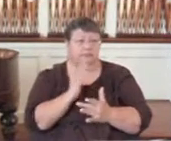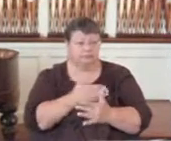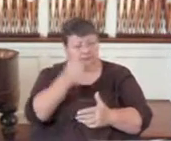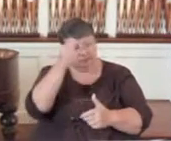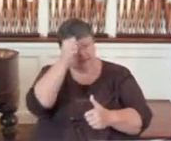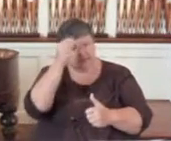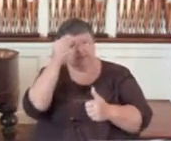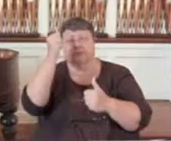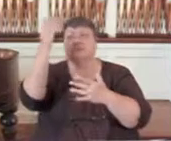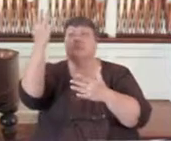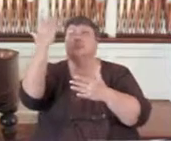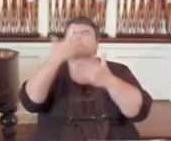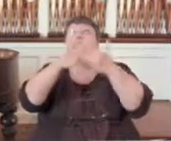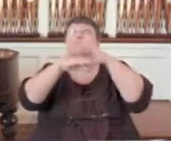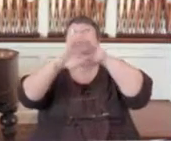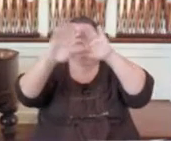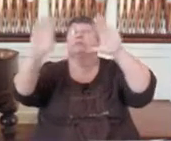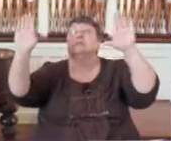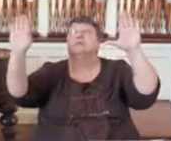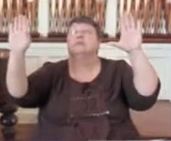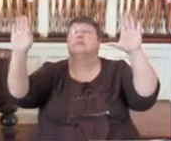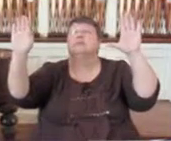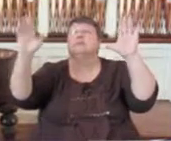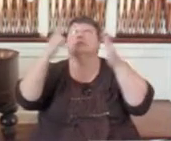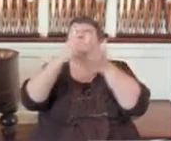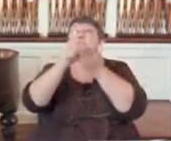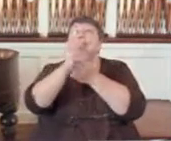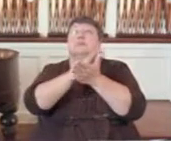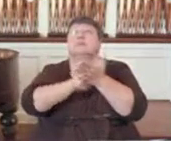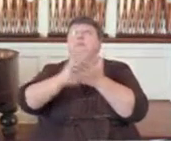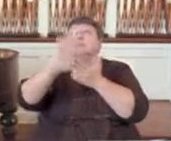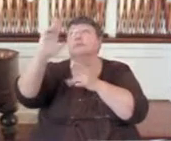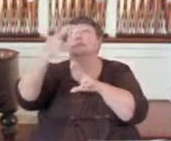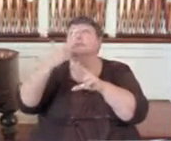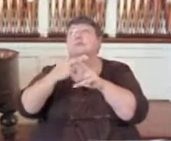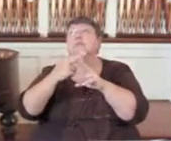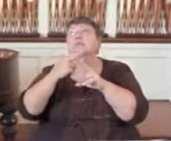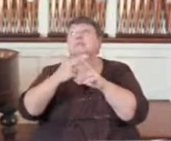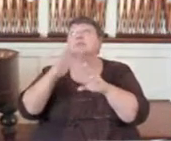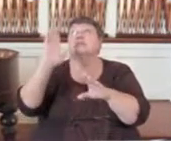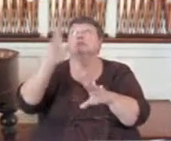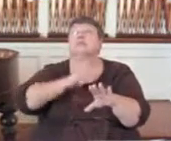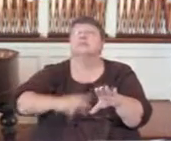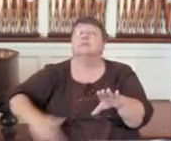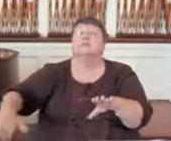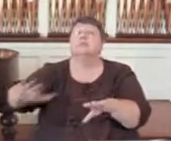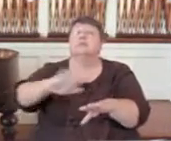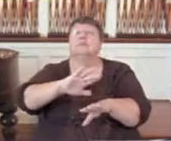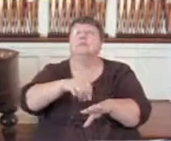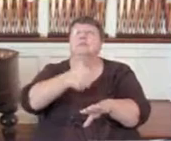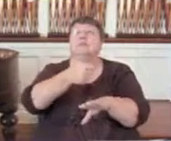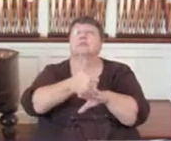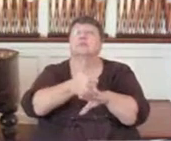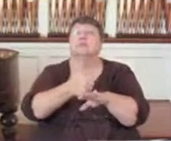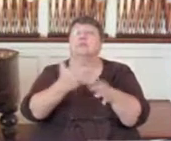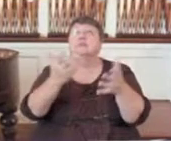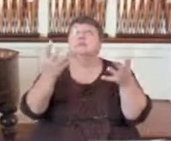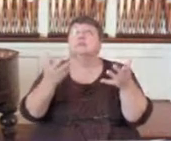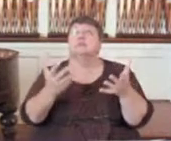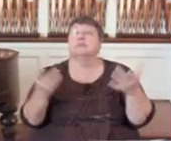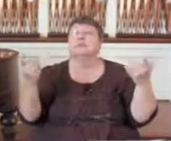Our Father, who art in heaven, hallowed be thy name. Thy kingdom